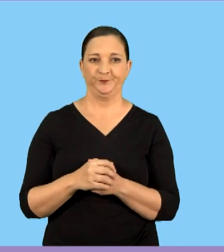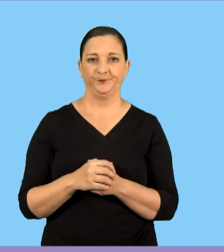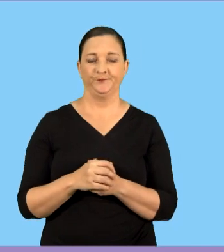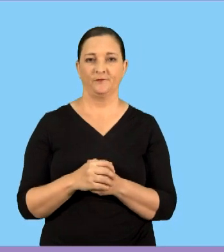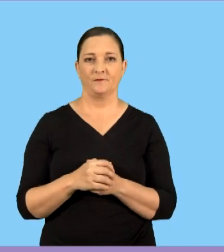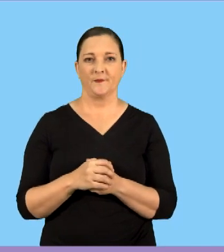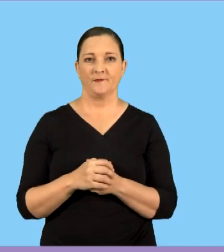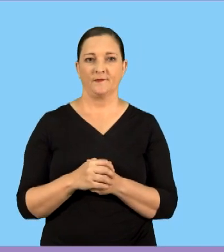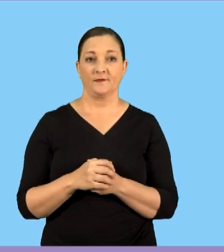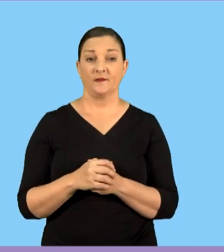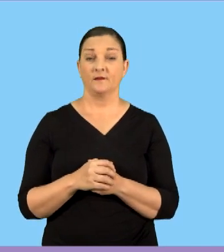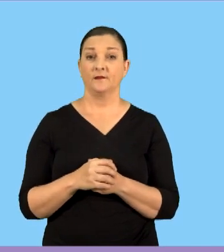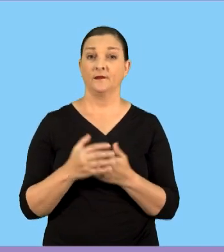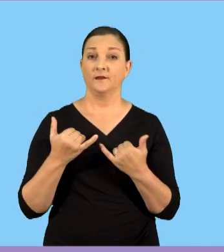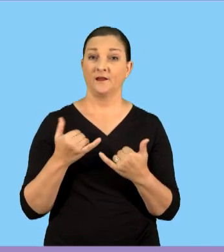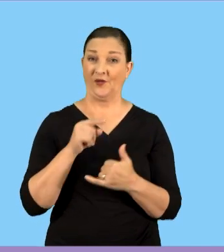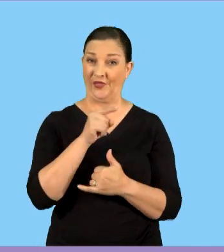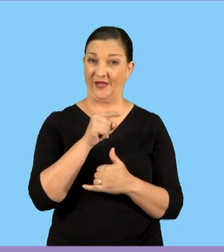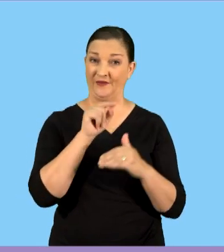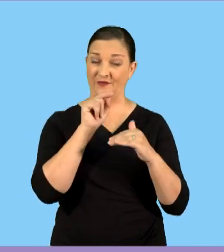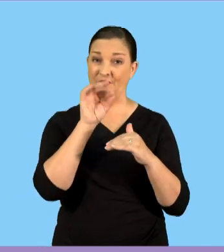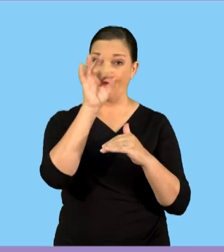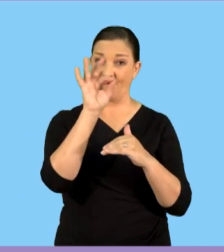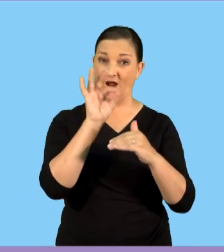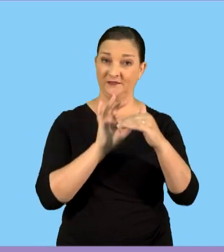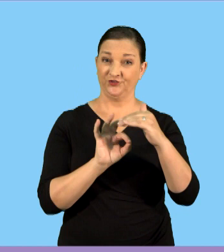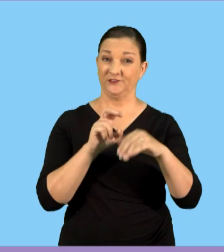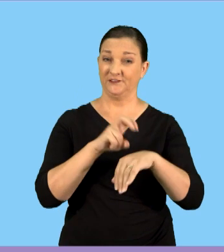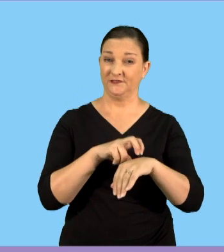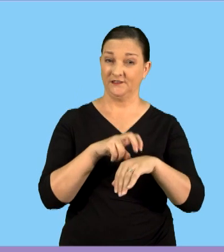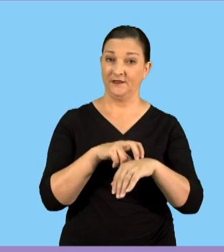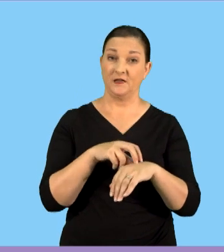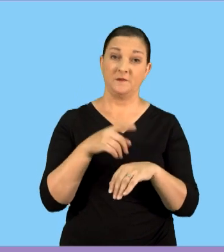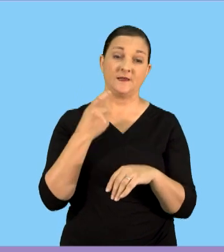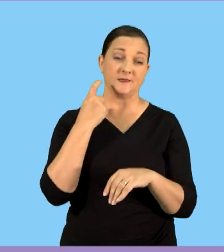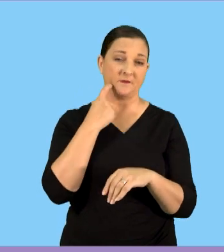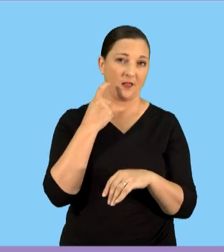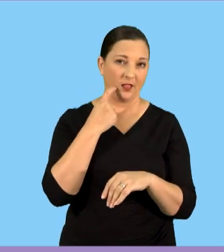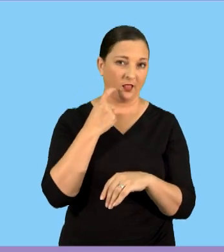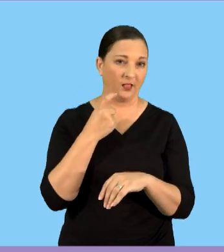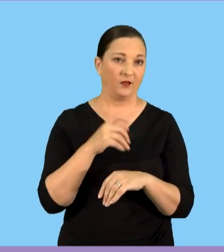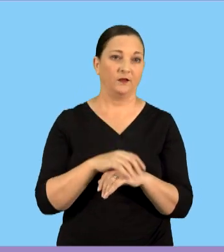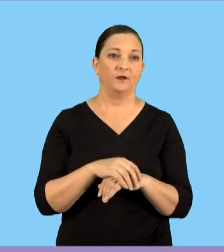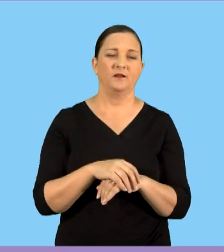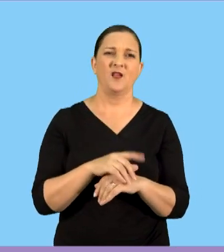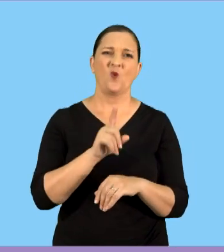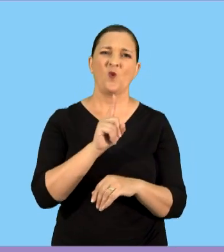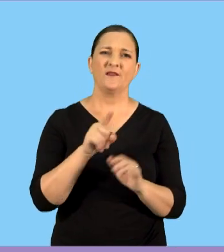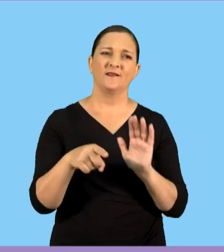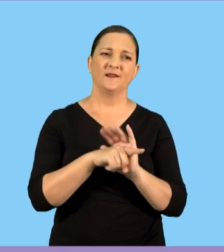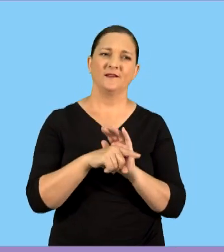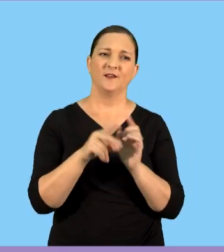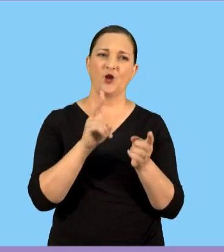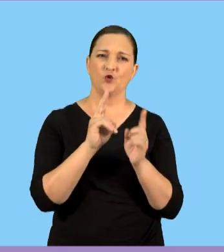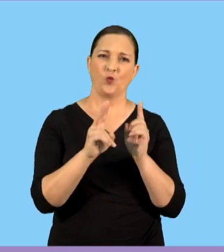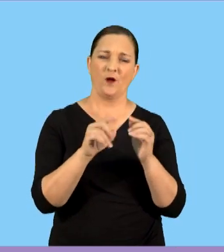72. Right? But because that fraction needs to be simplified, or we can just say, what is